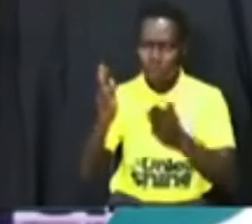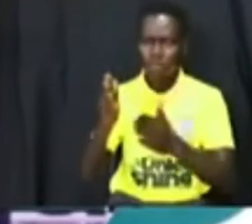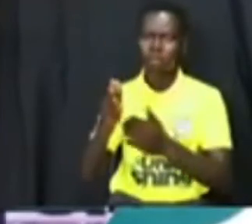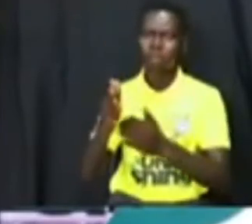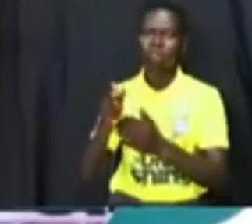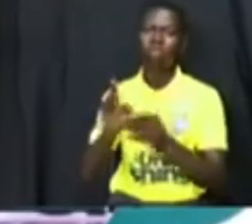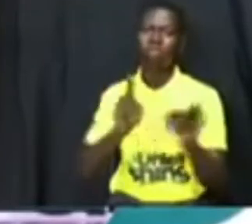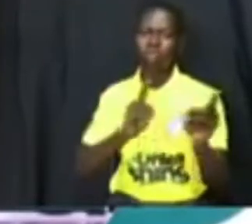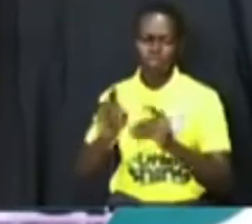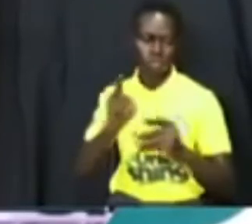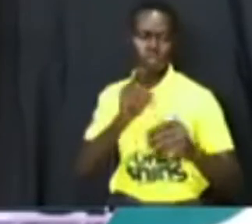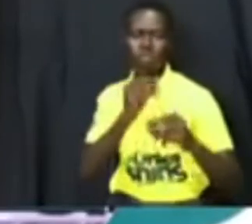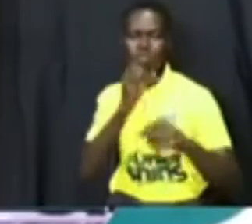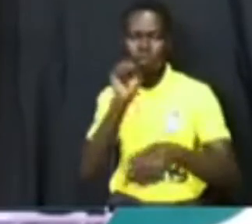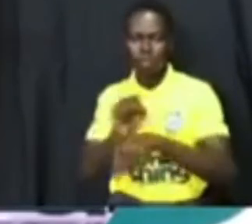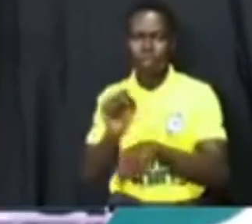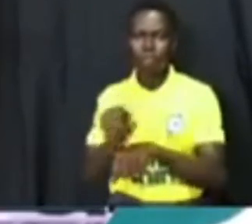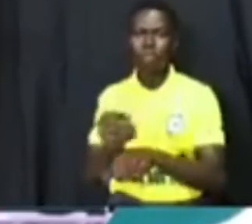Submerge yourself in this.